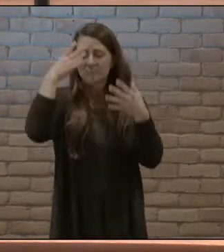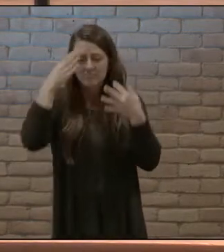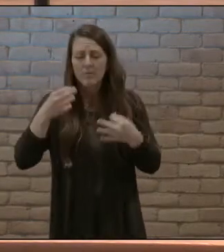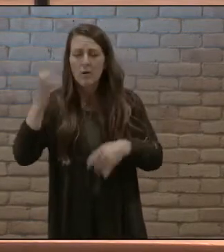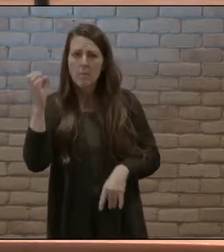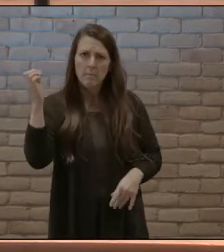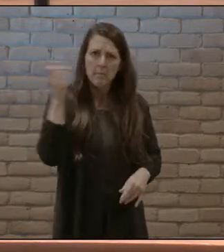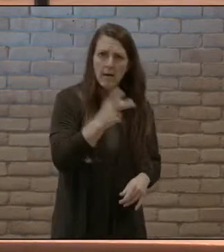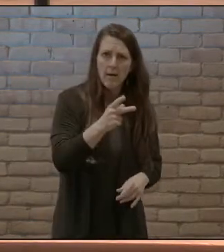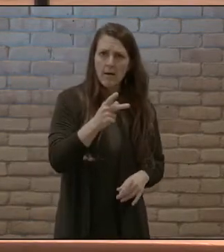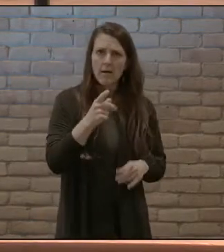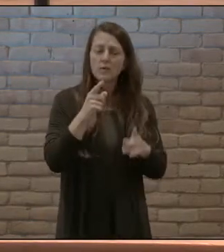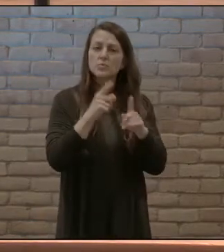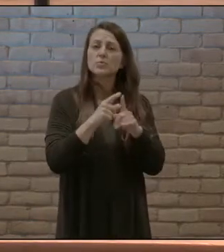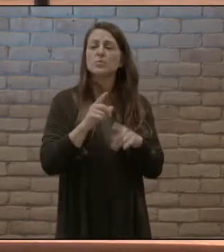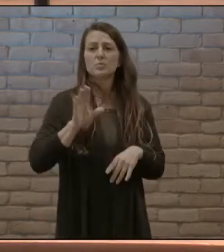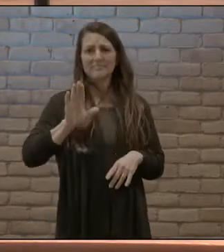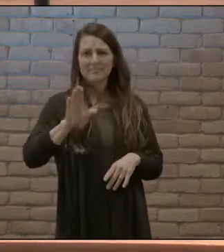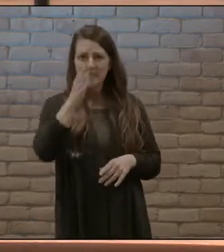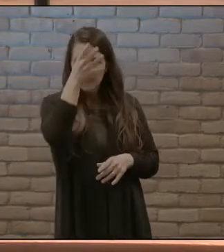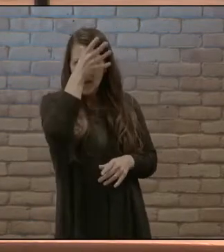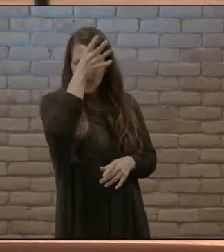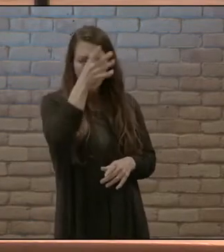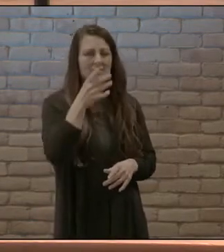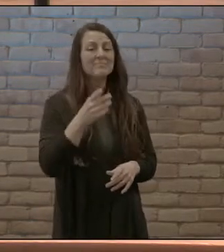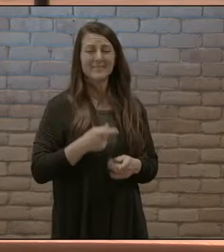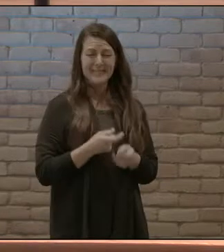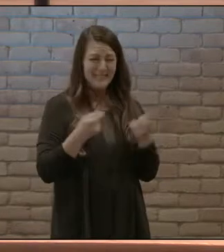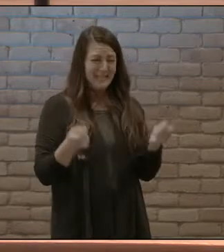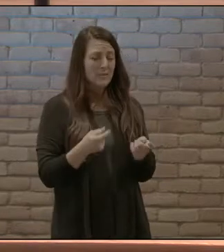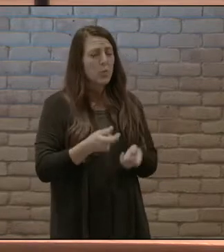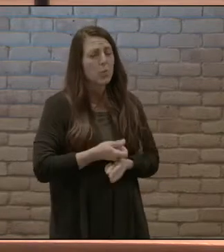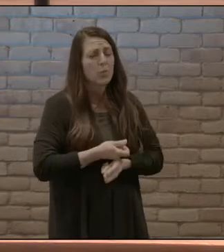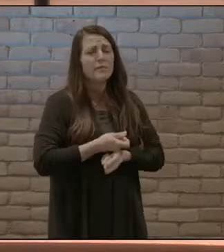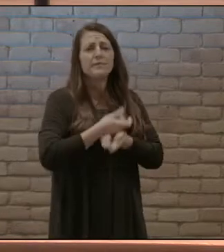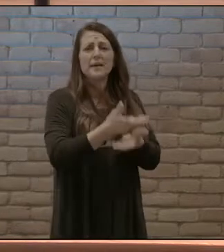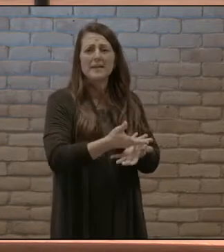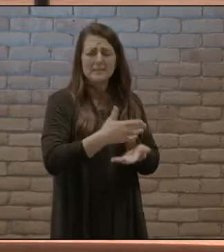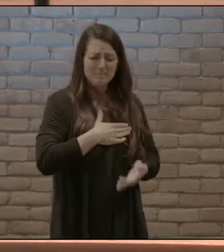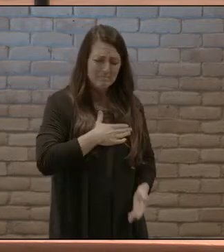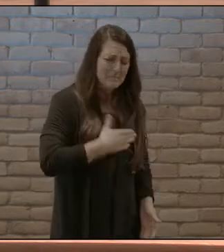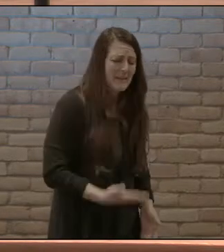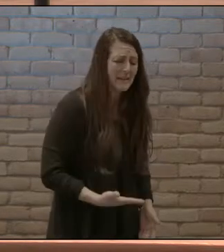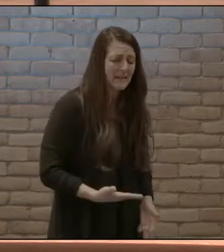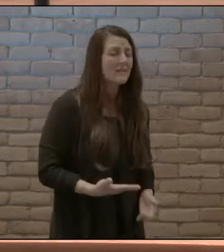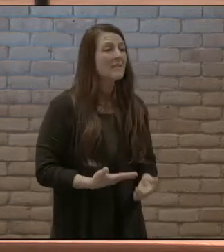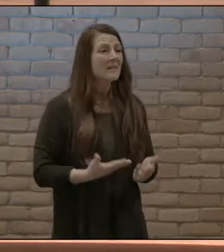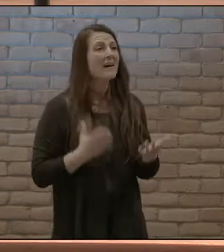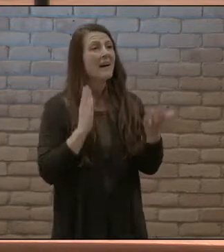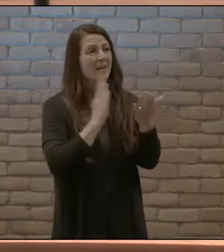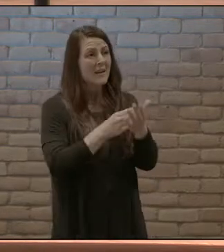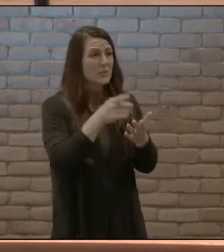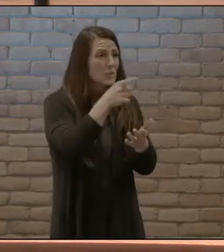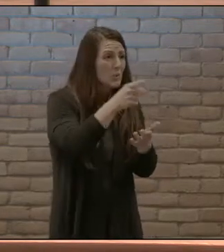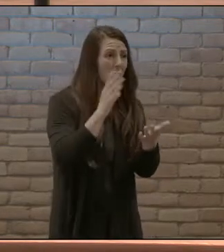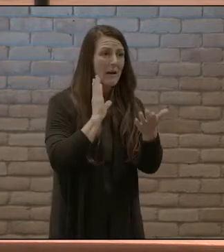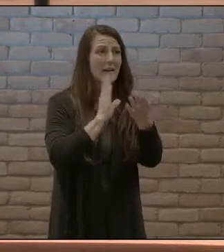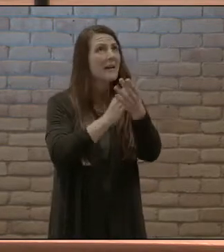to his father. And he confesses his sin both against him and against his father in